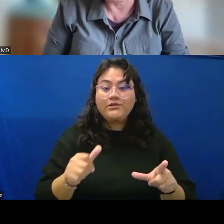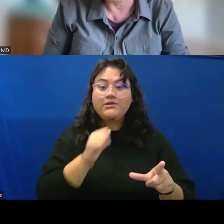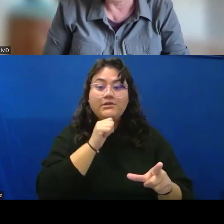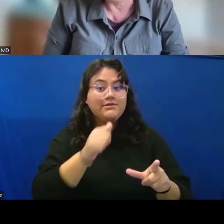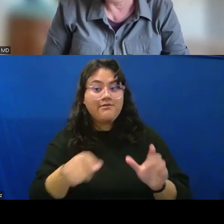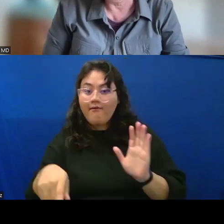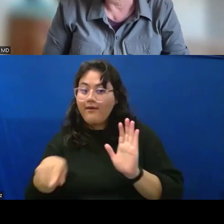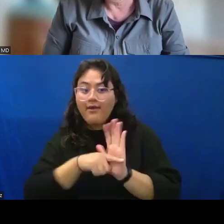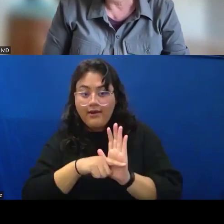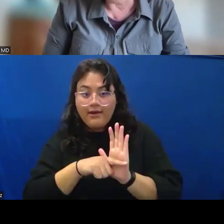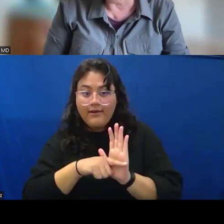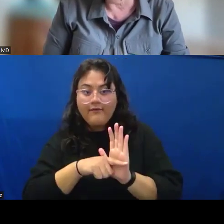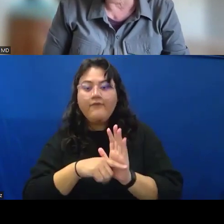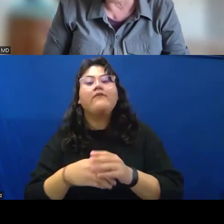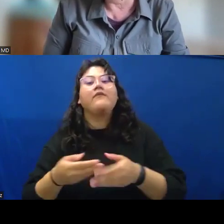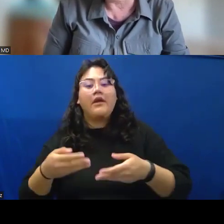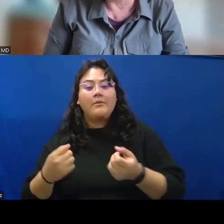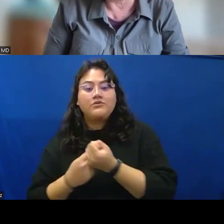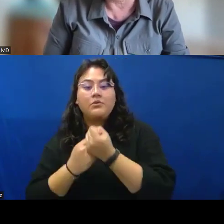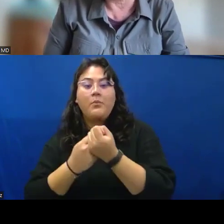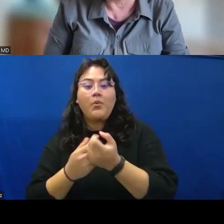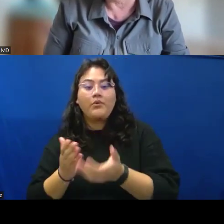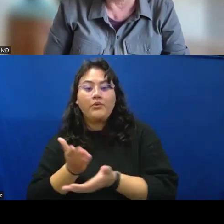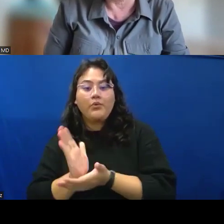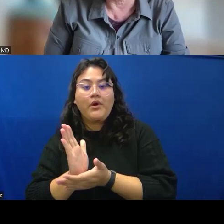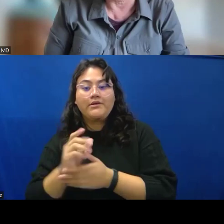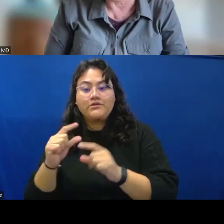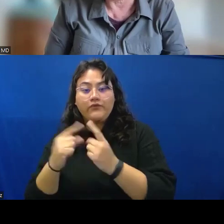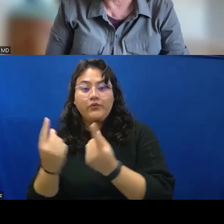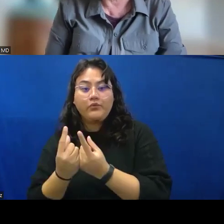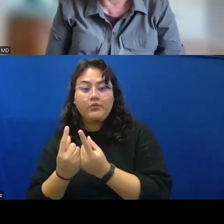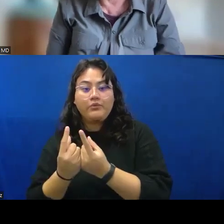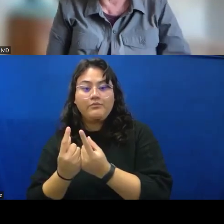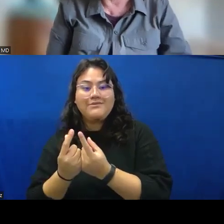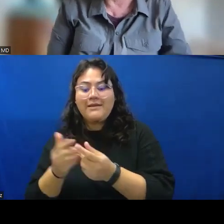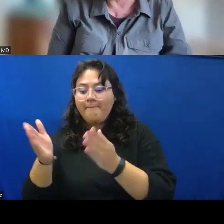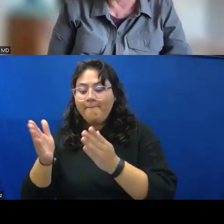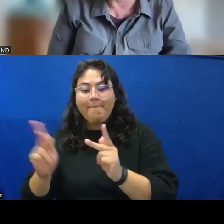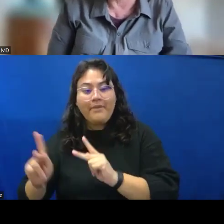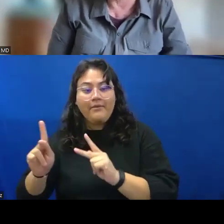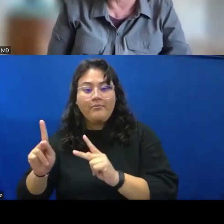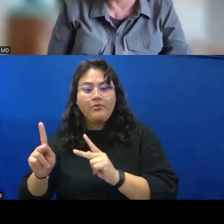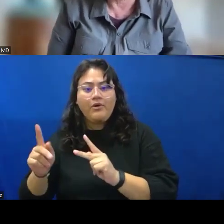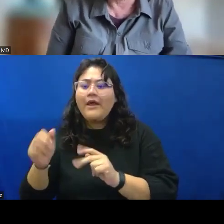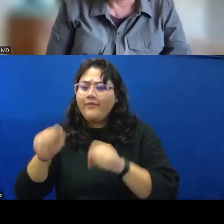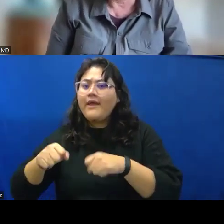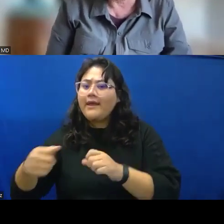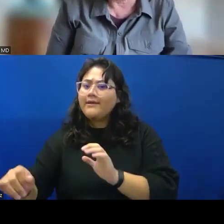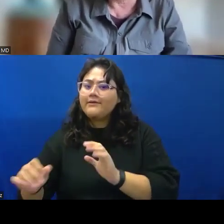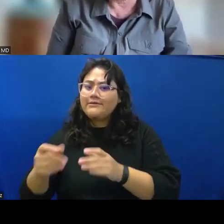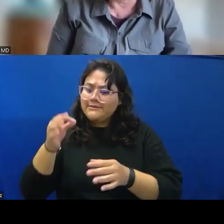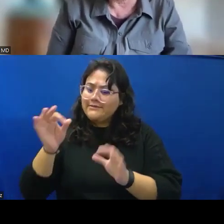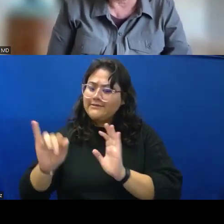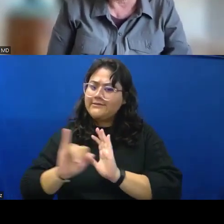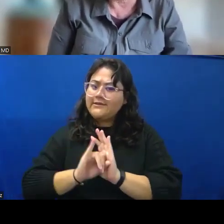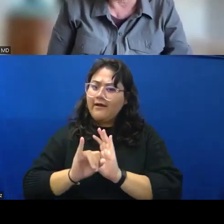identities. Language has the power to change minds, hearts, behaviors, and relationships, and to